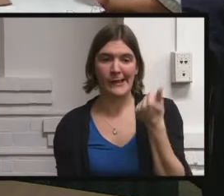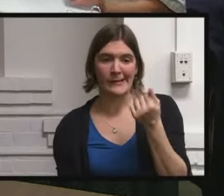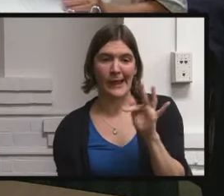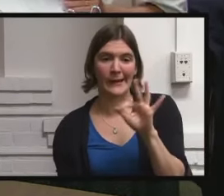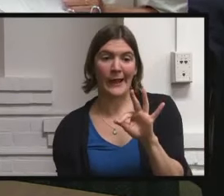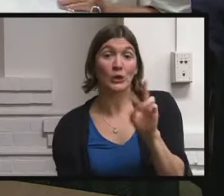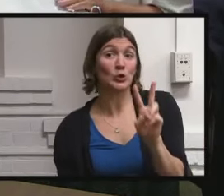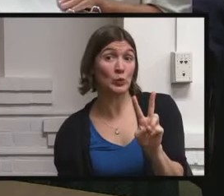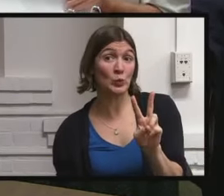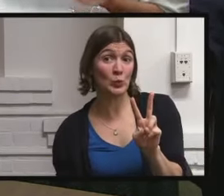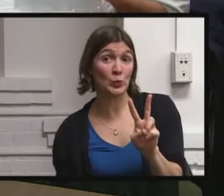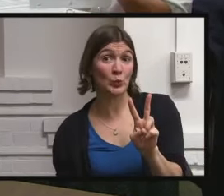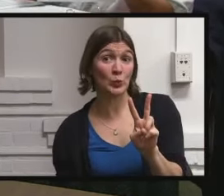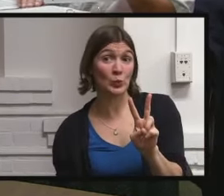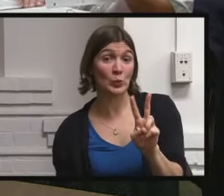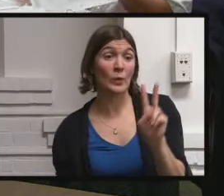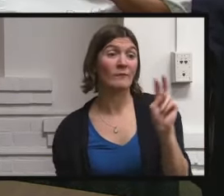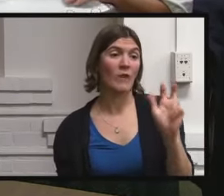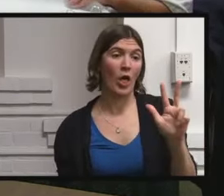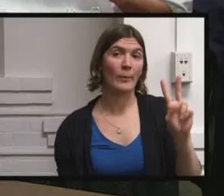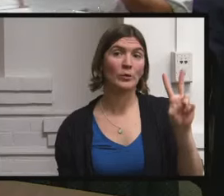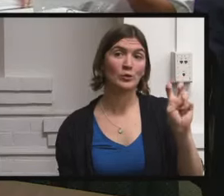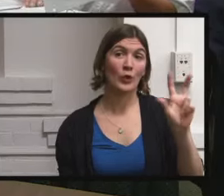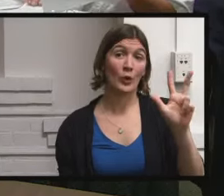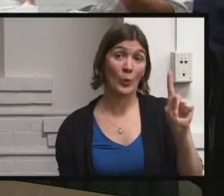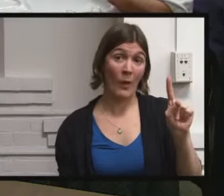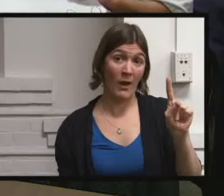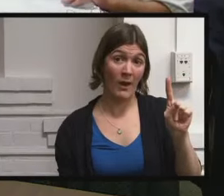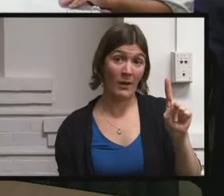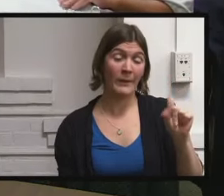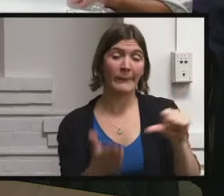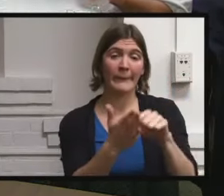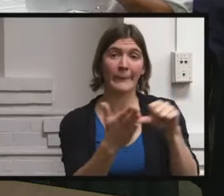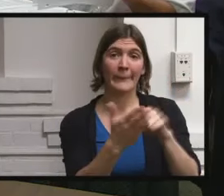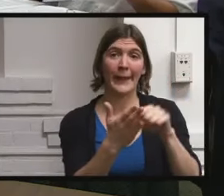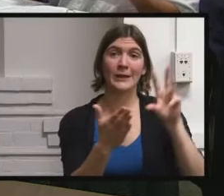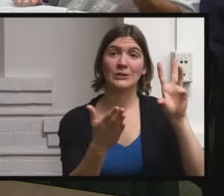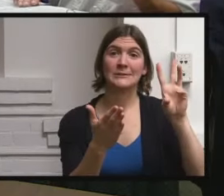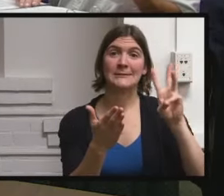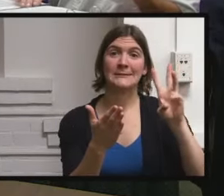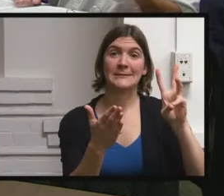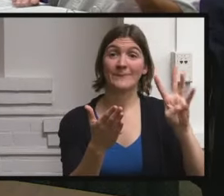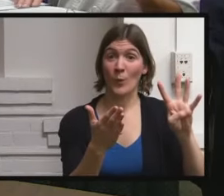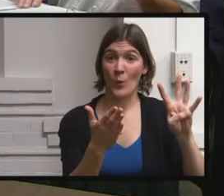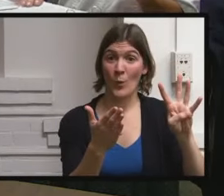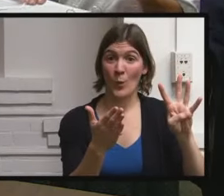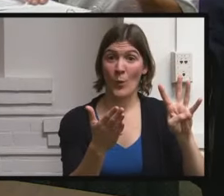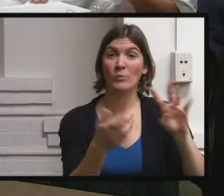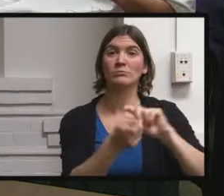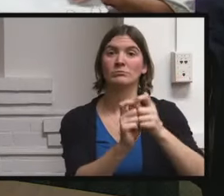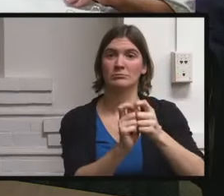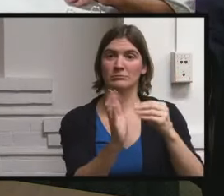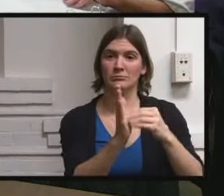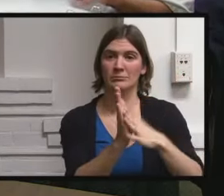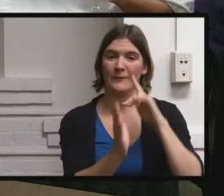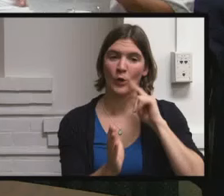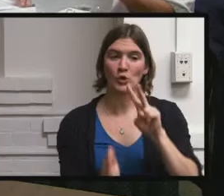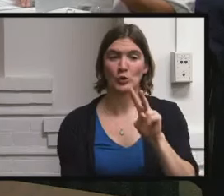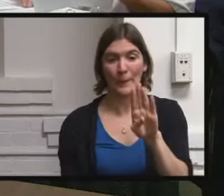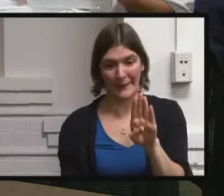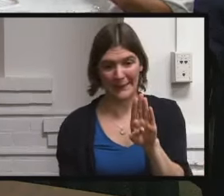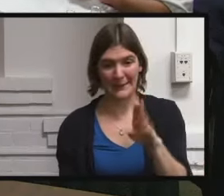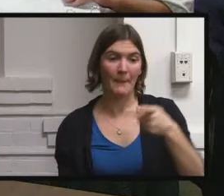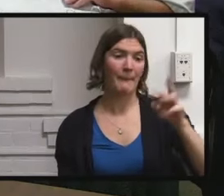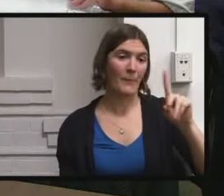6, 1992, at volume 231, page 664, for Lot 2B,